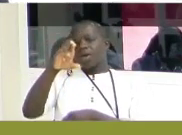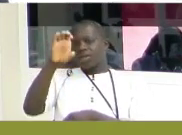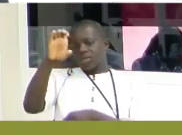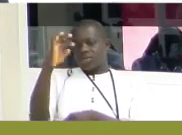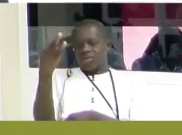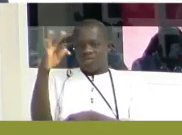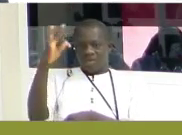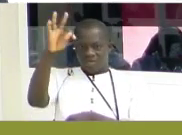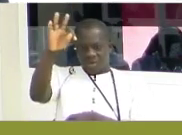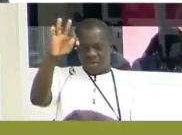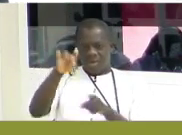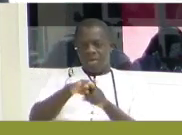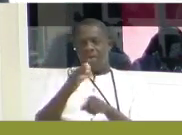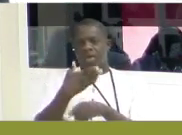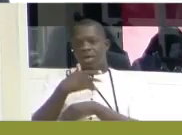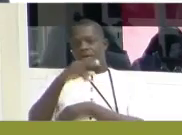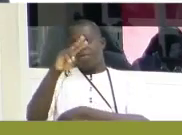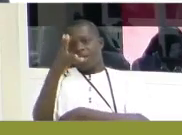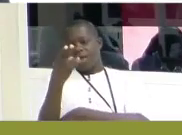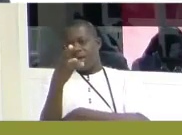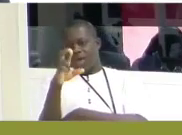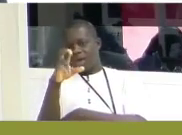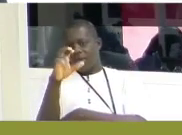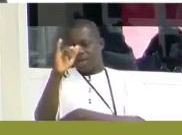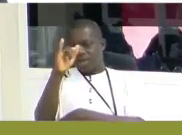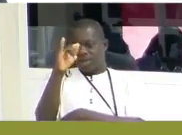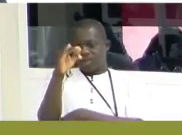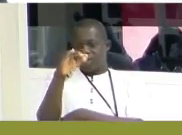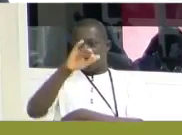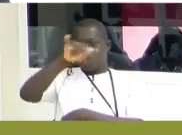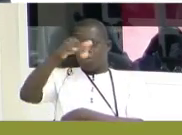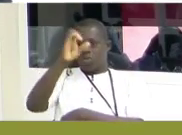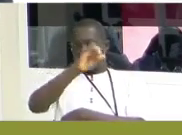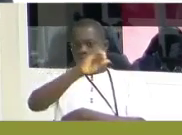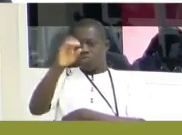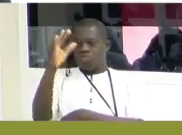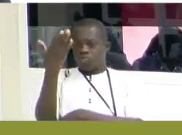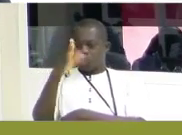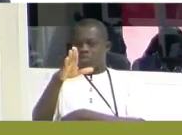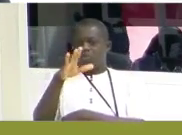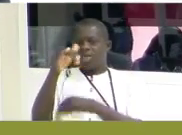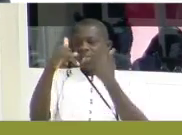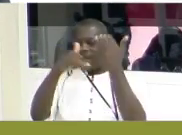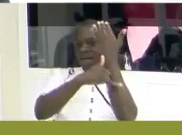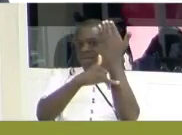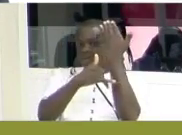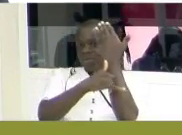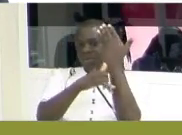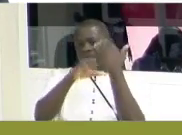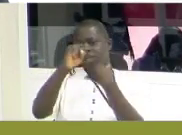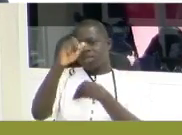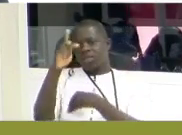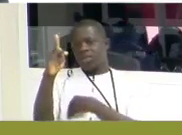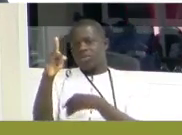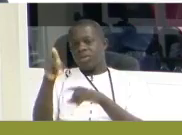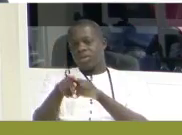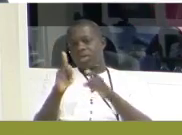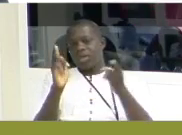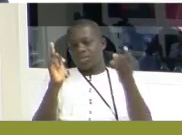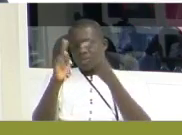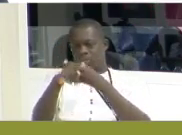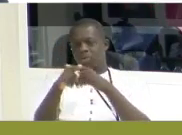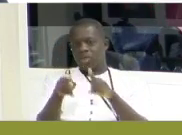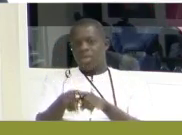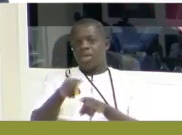and Hadi Dabo from Gamtel Serekunda Exchange. But Hadi Dabo was detained at the conference room